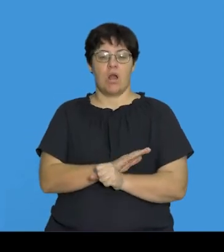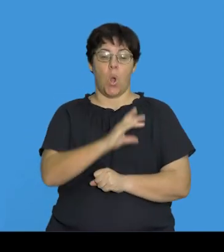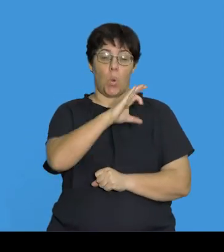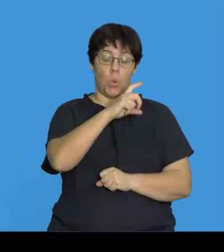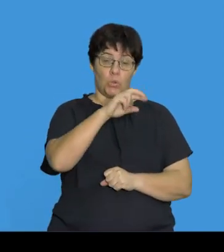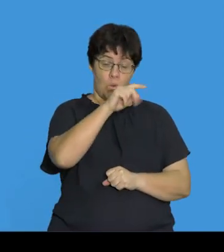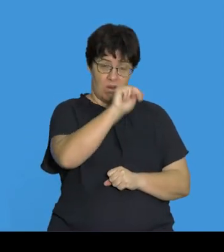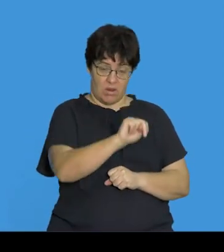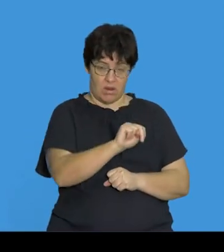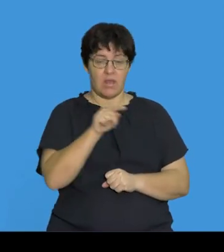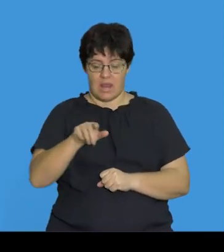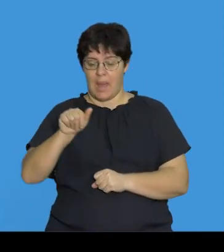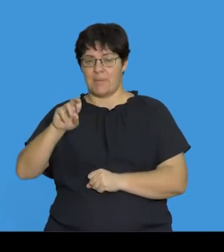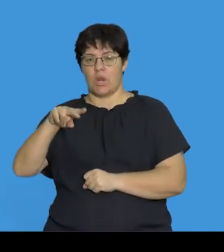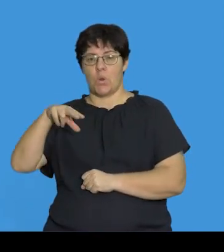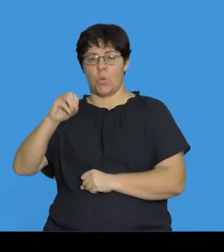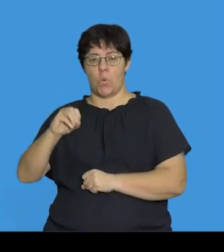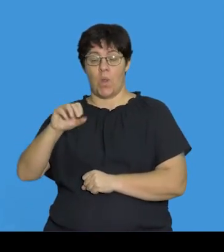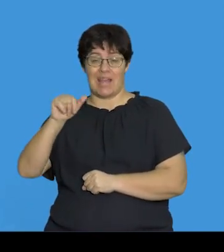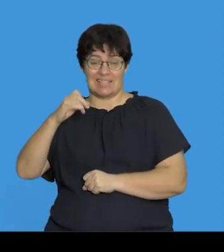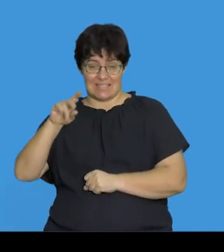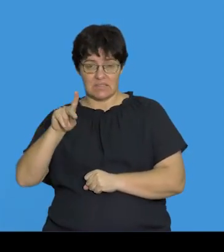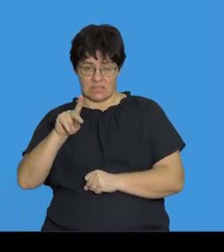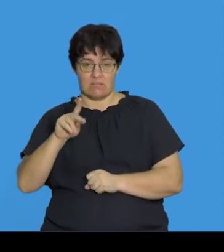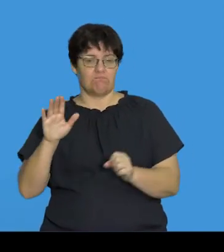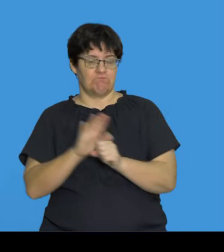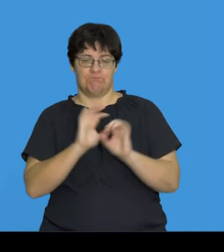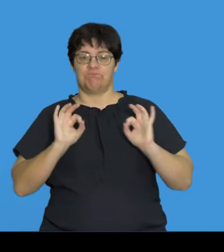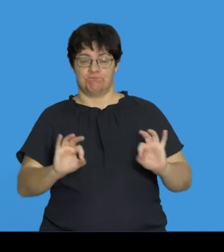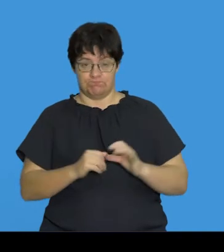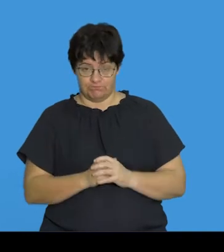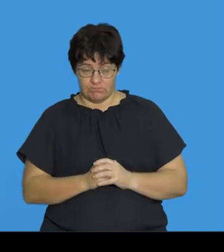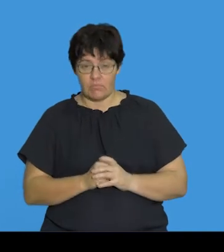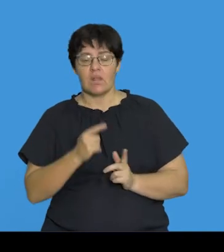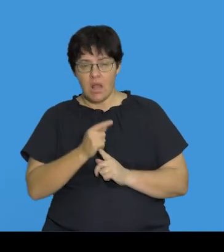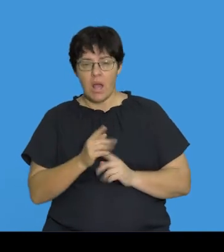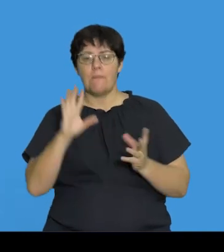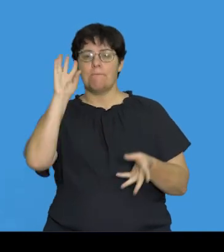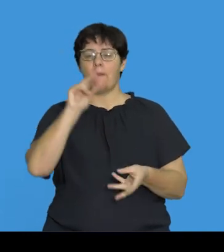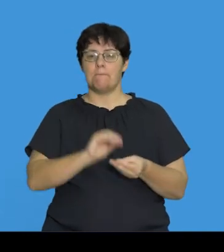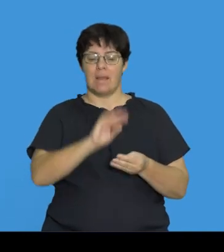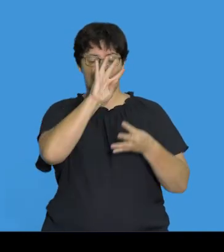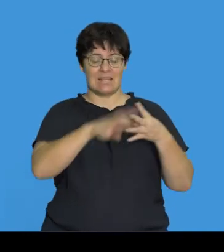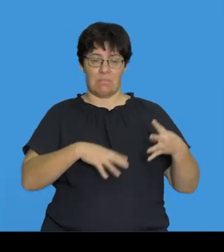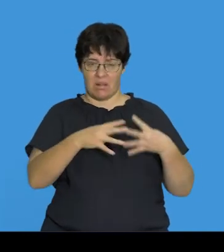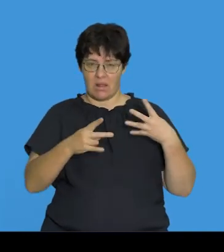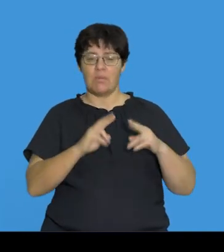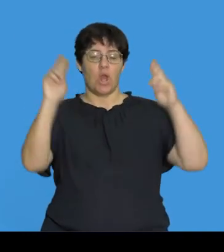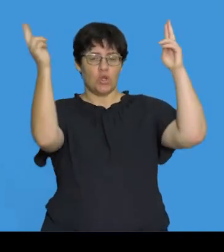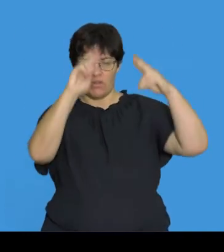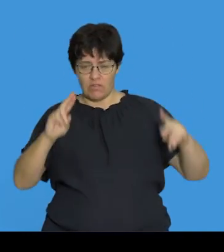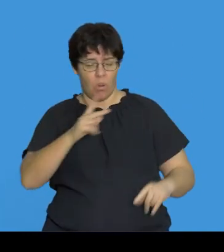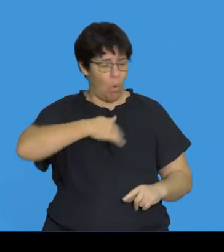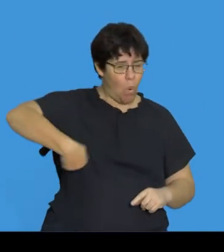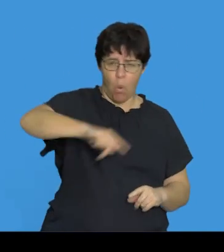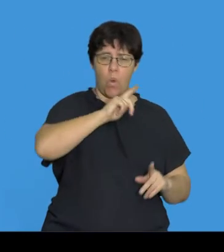codons and amino acids. And this is, as I mentioned, is often summarized in a table that is universally